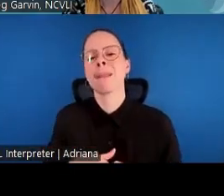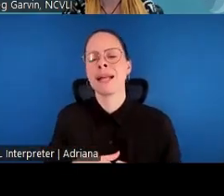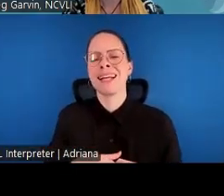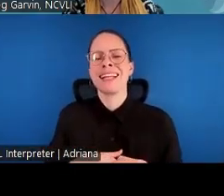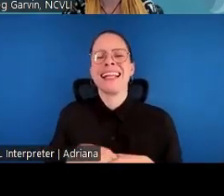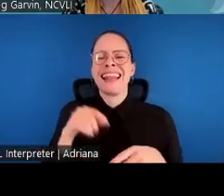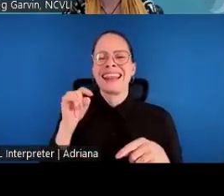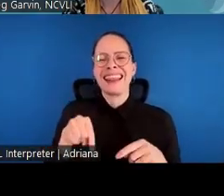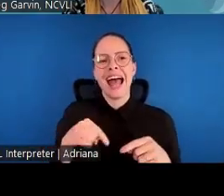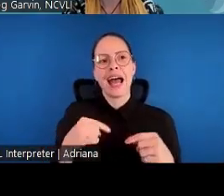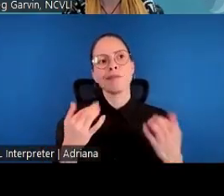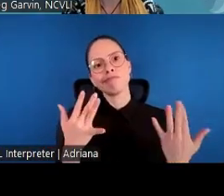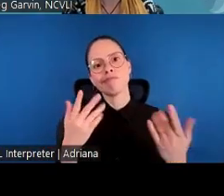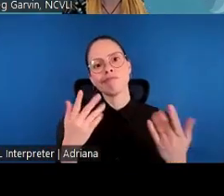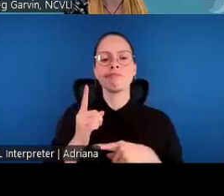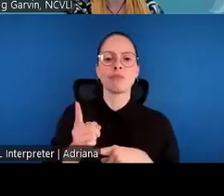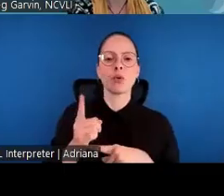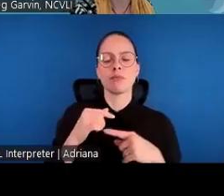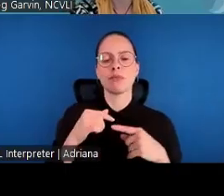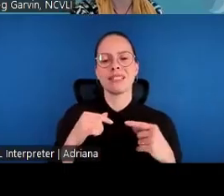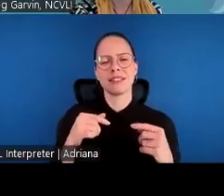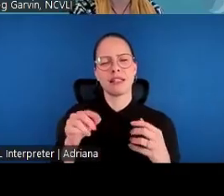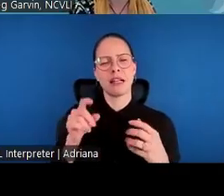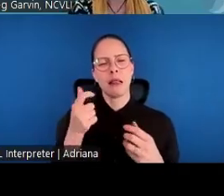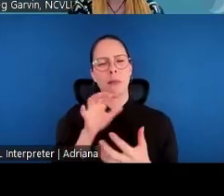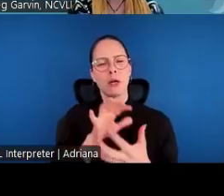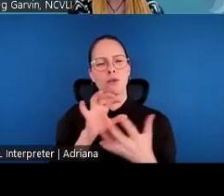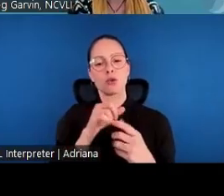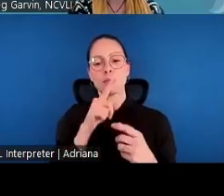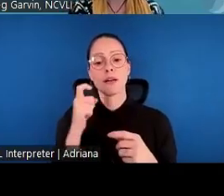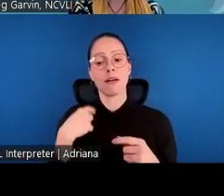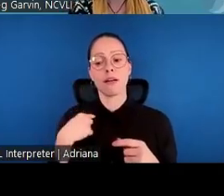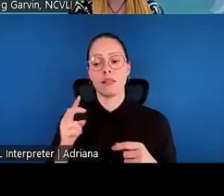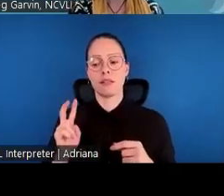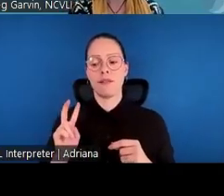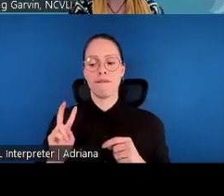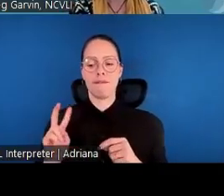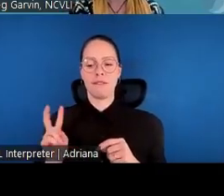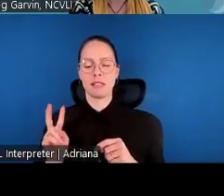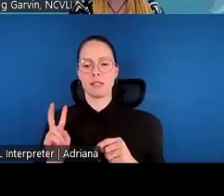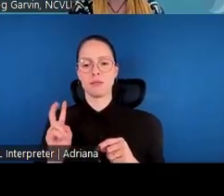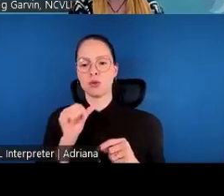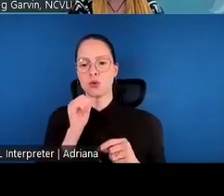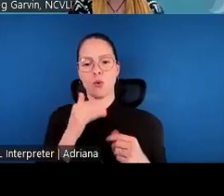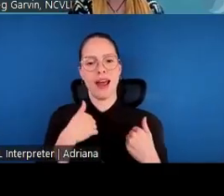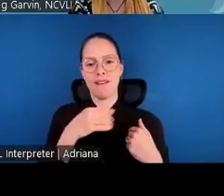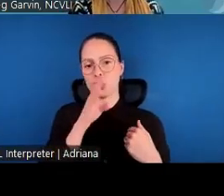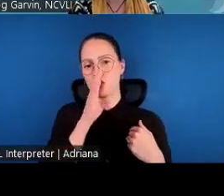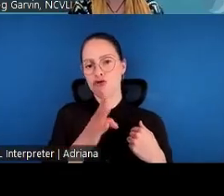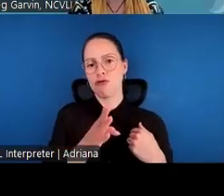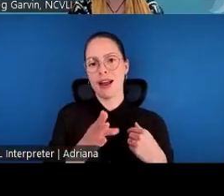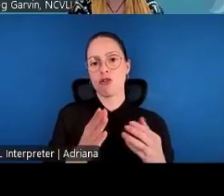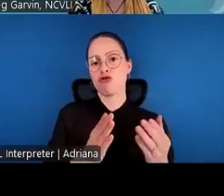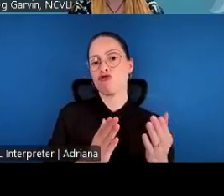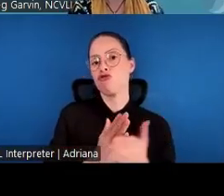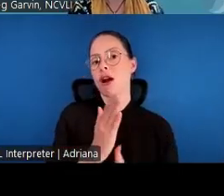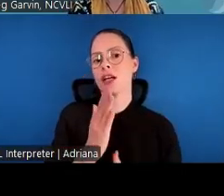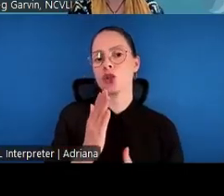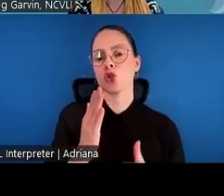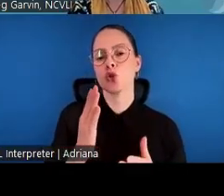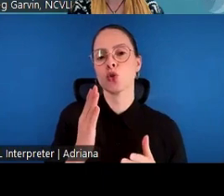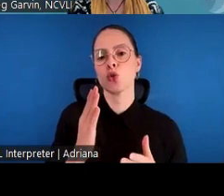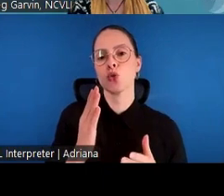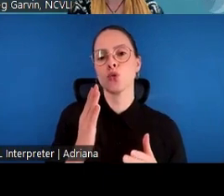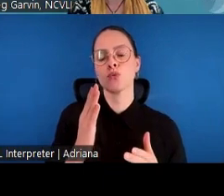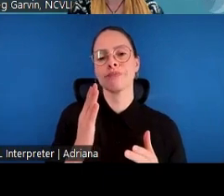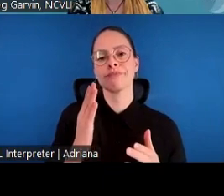because victims do not have a direct right to dispute discovery that hasn't been issued. That hasn't, like where a